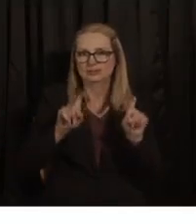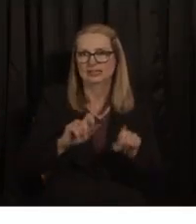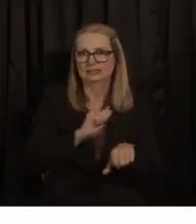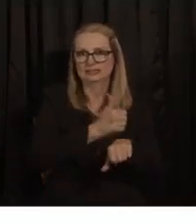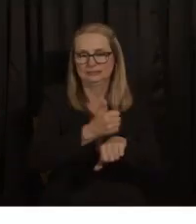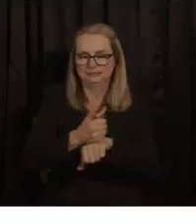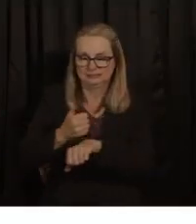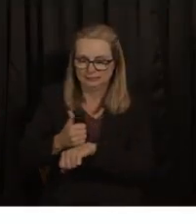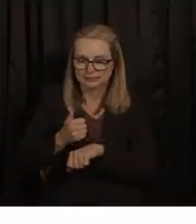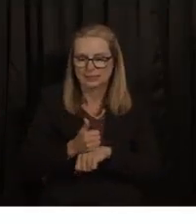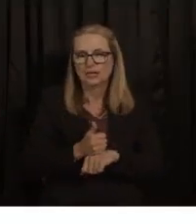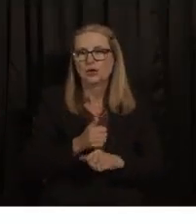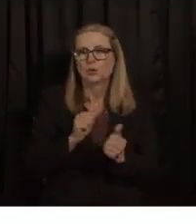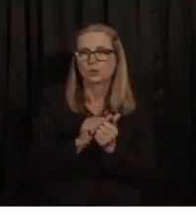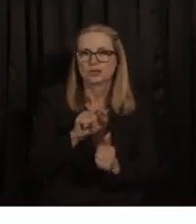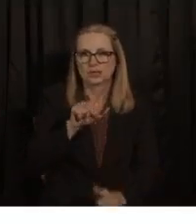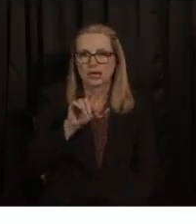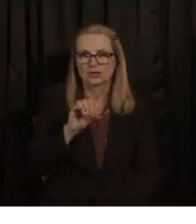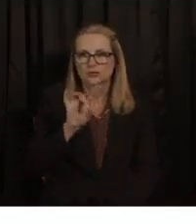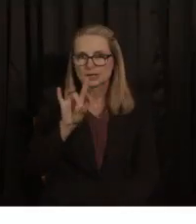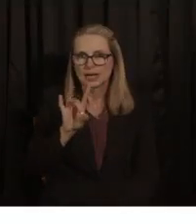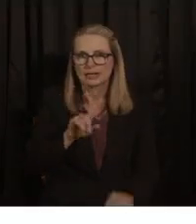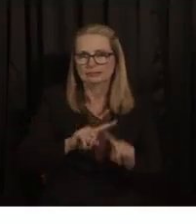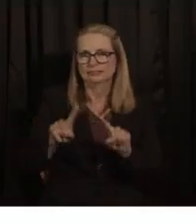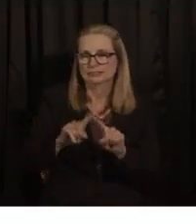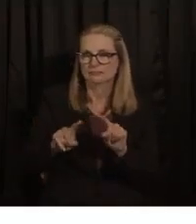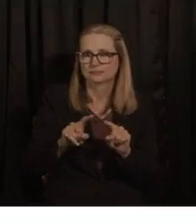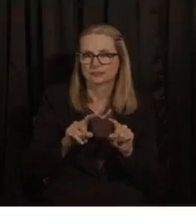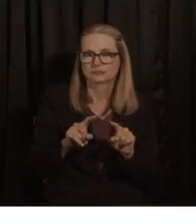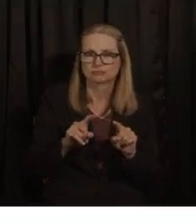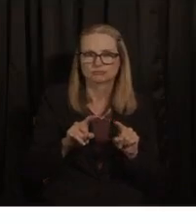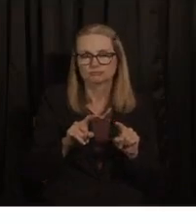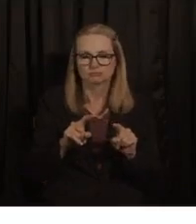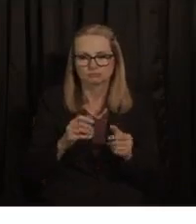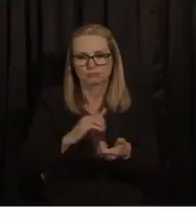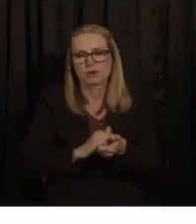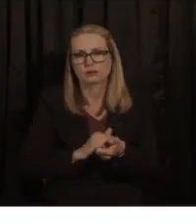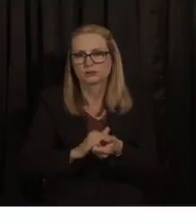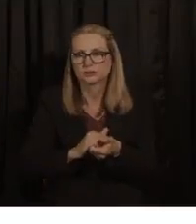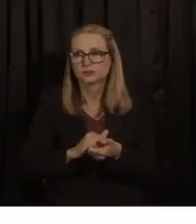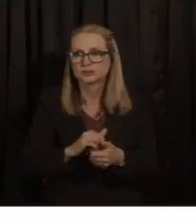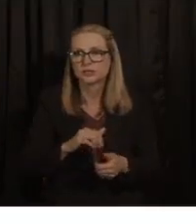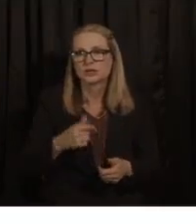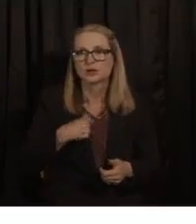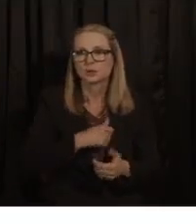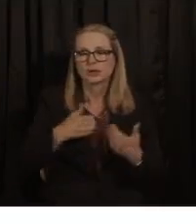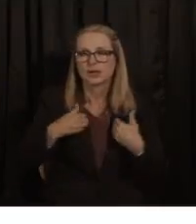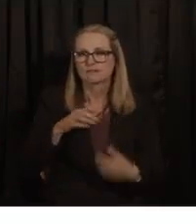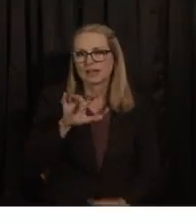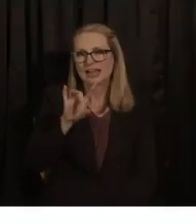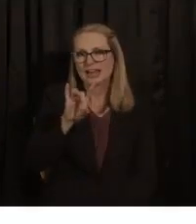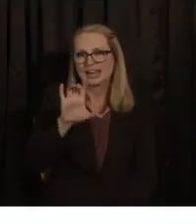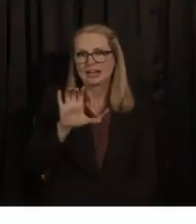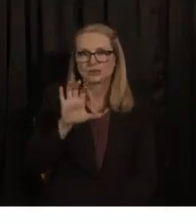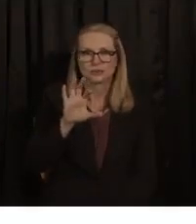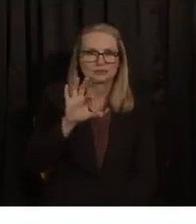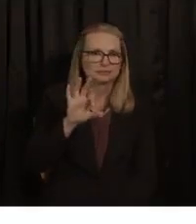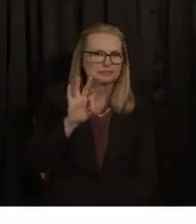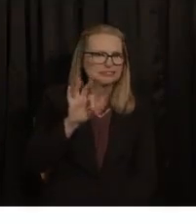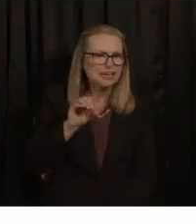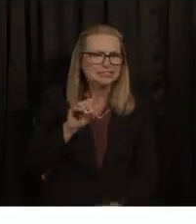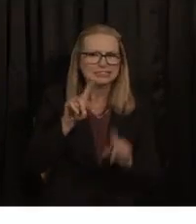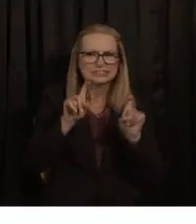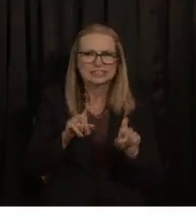community testing vendors using 10 different laboratories. We're currently averaging 8,930 tests per day at these sites, or